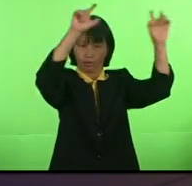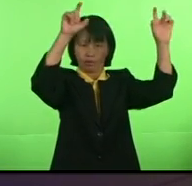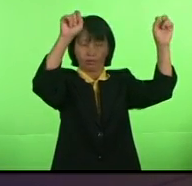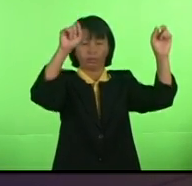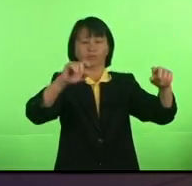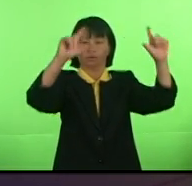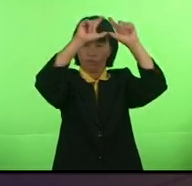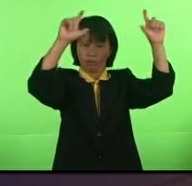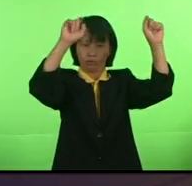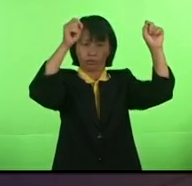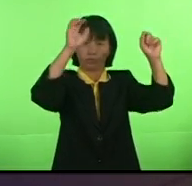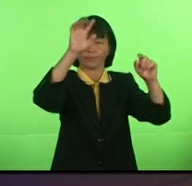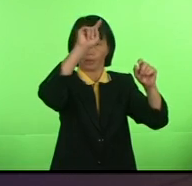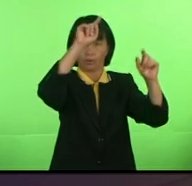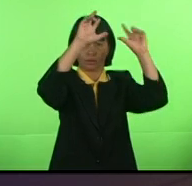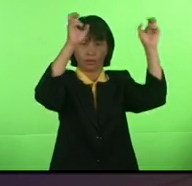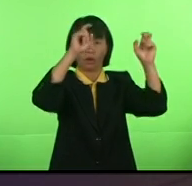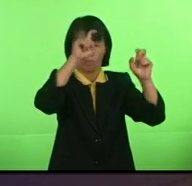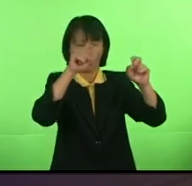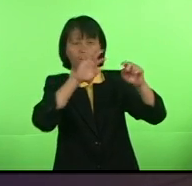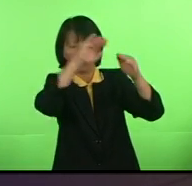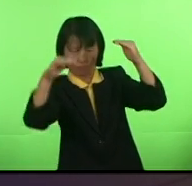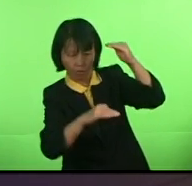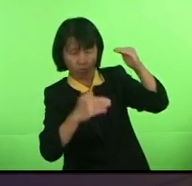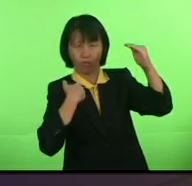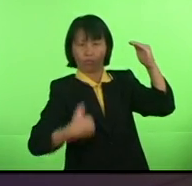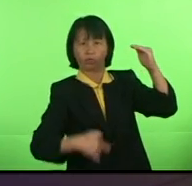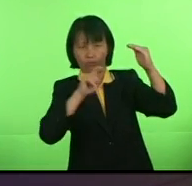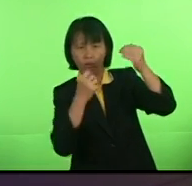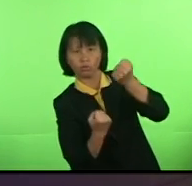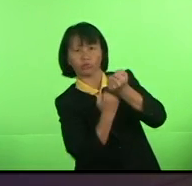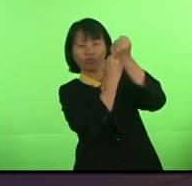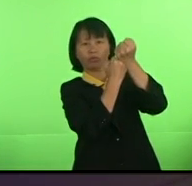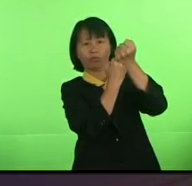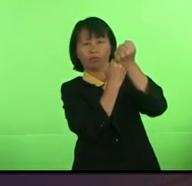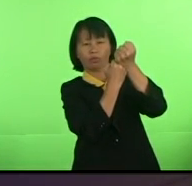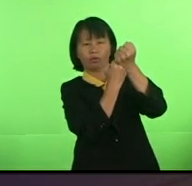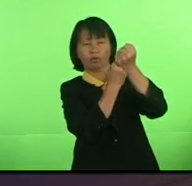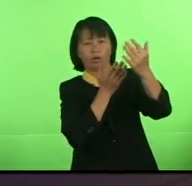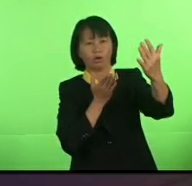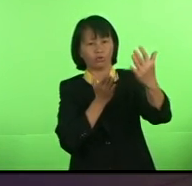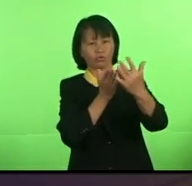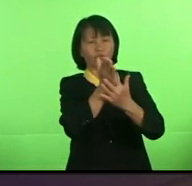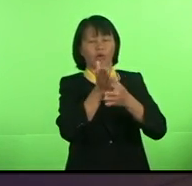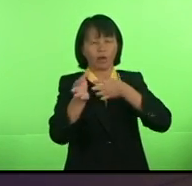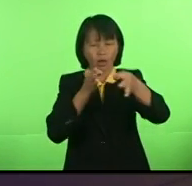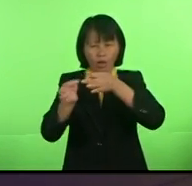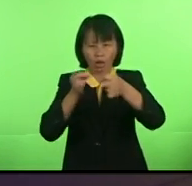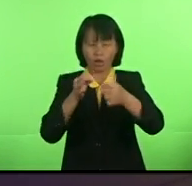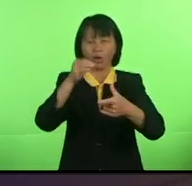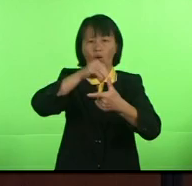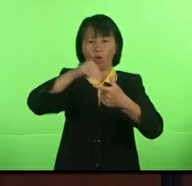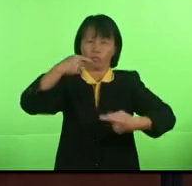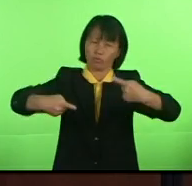topic that you have chosen must now be supported through description, okay, through explanation or